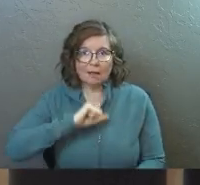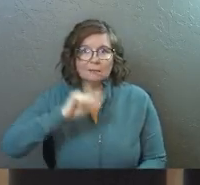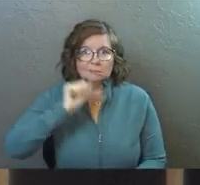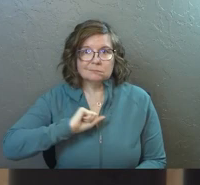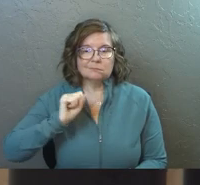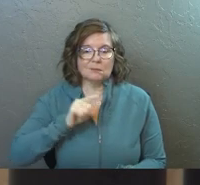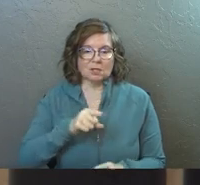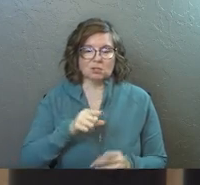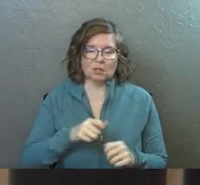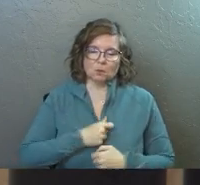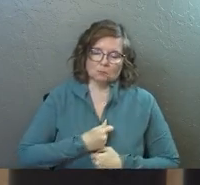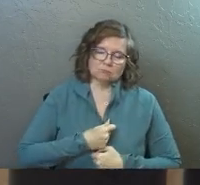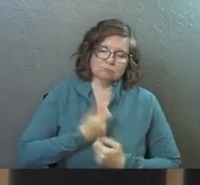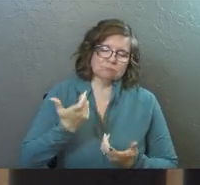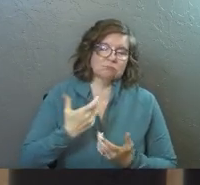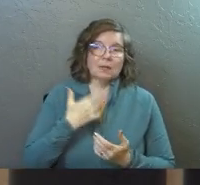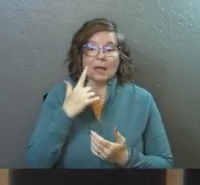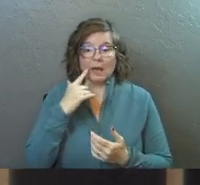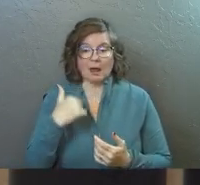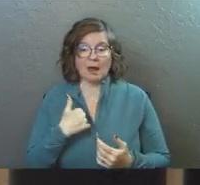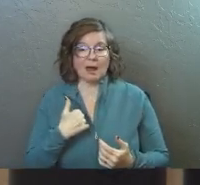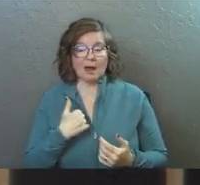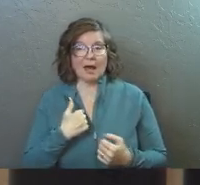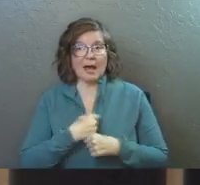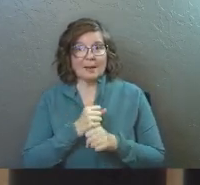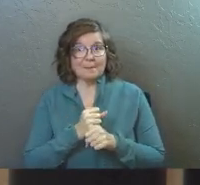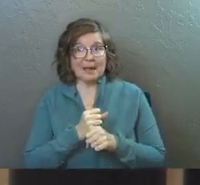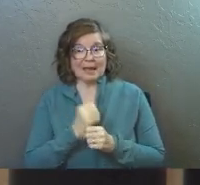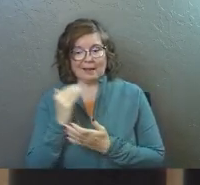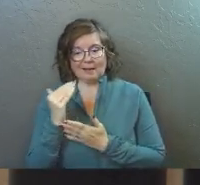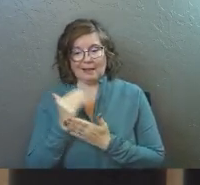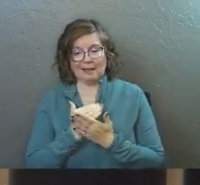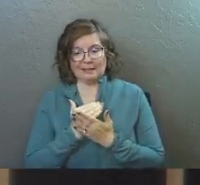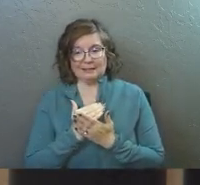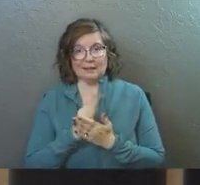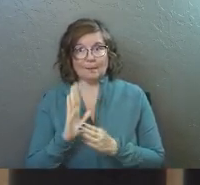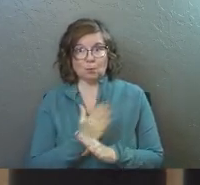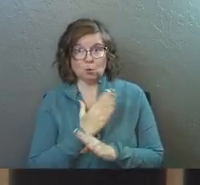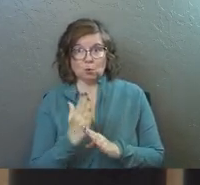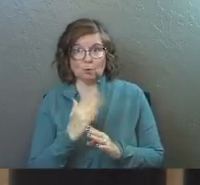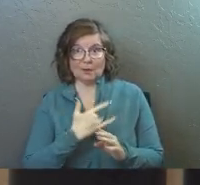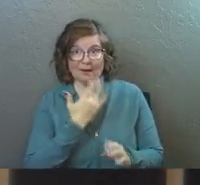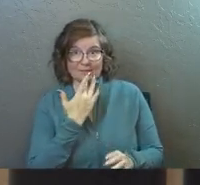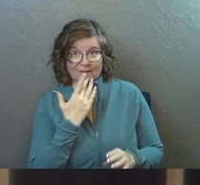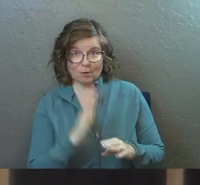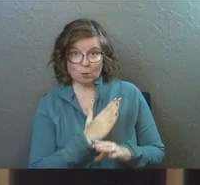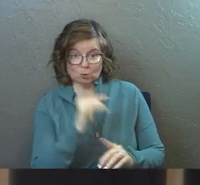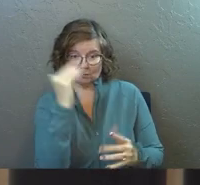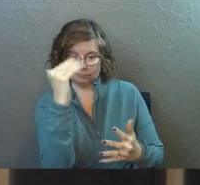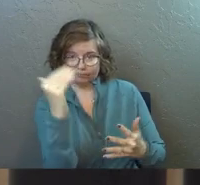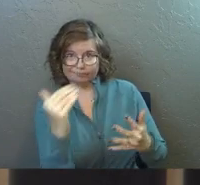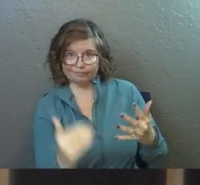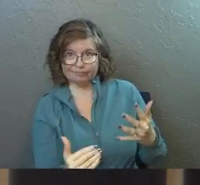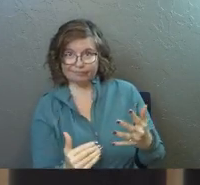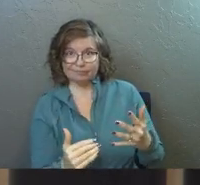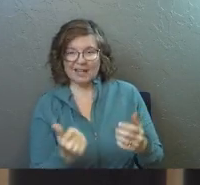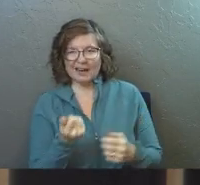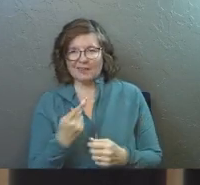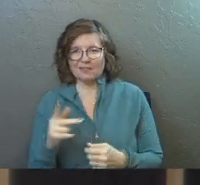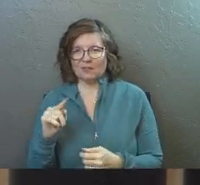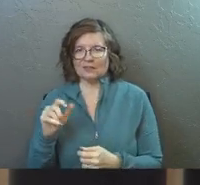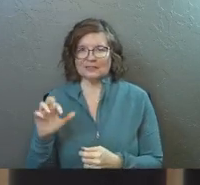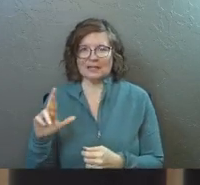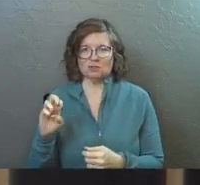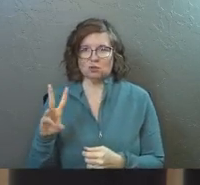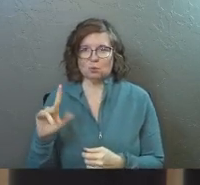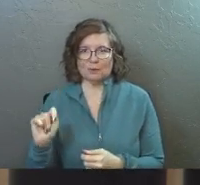she would open up over ice cream, and I'd make a playlist with all her favorite Adele songs, and just a few Taylor Swifts